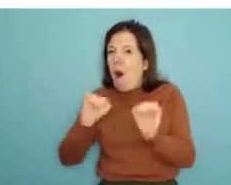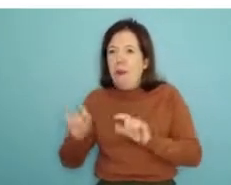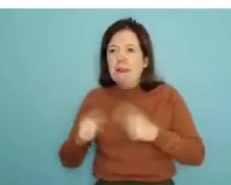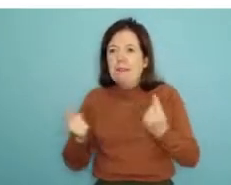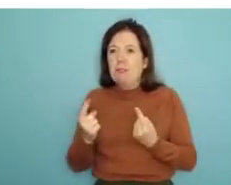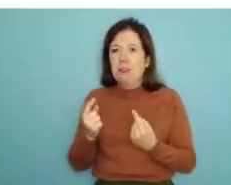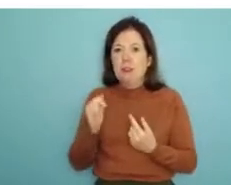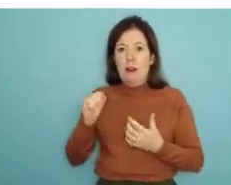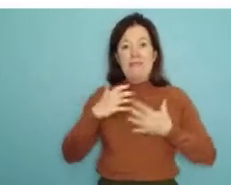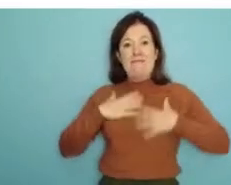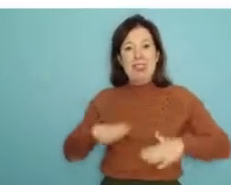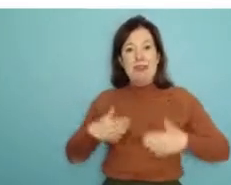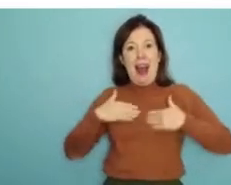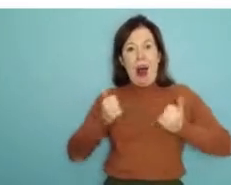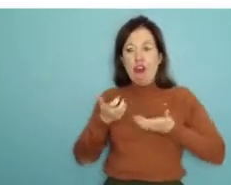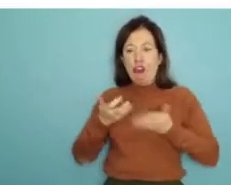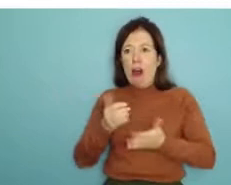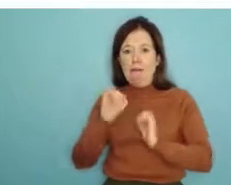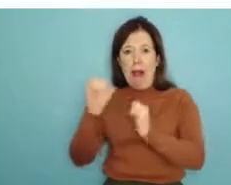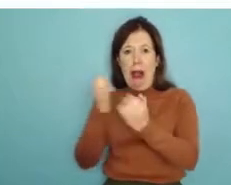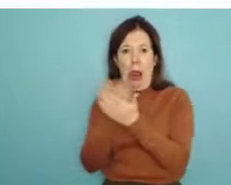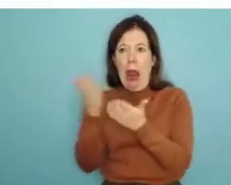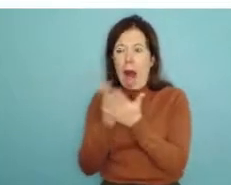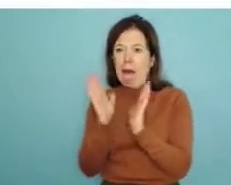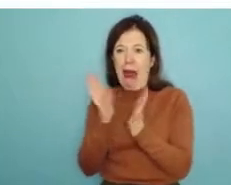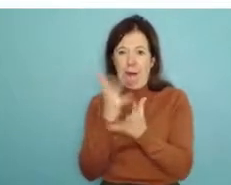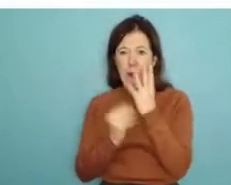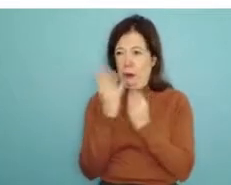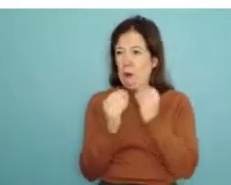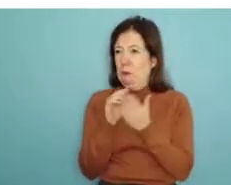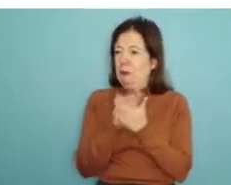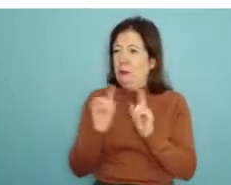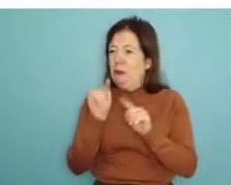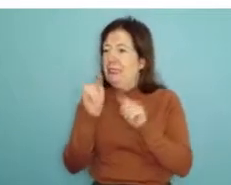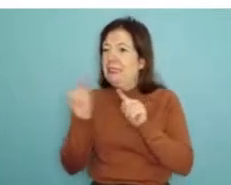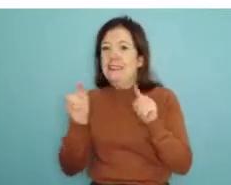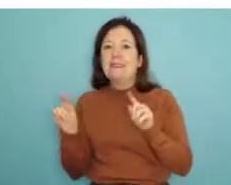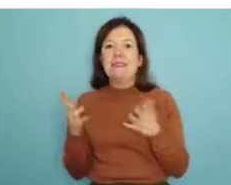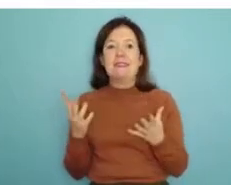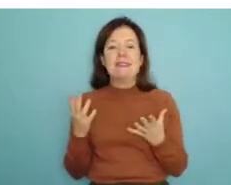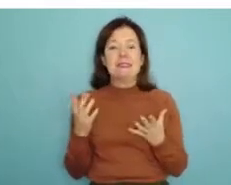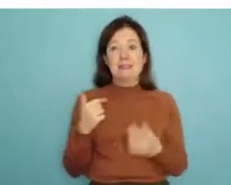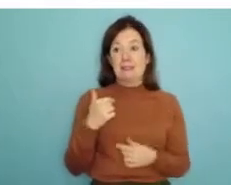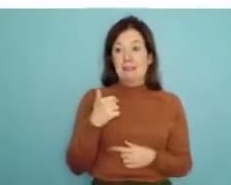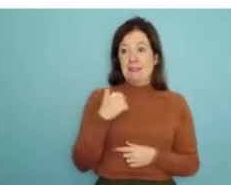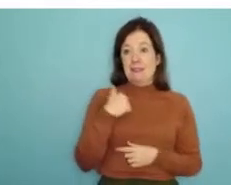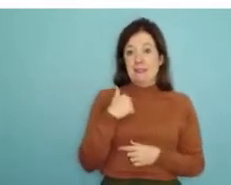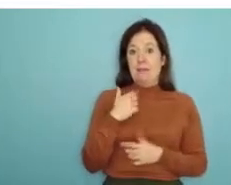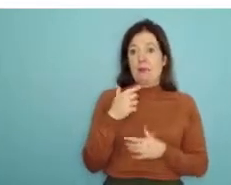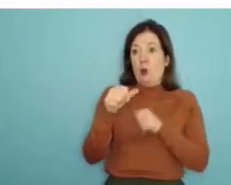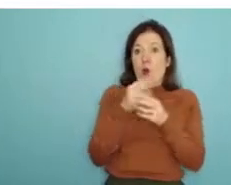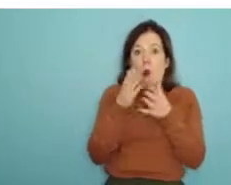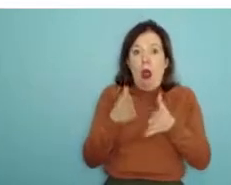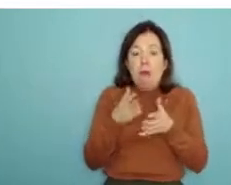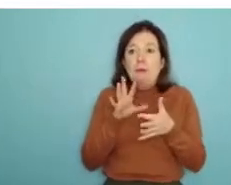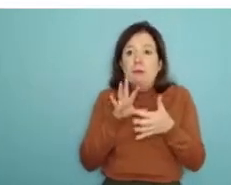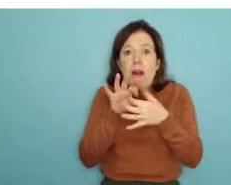physical health services very quickly, and that meant interfacing with acute hospitals and